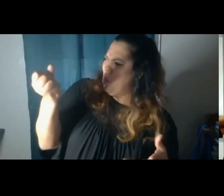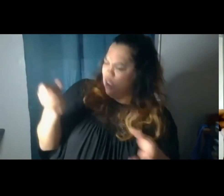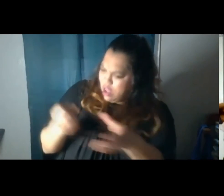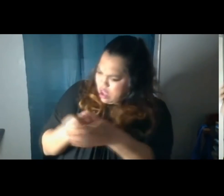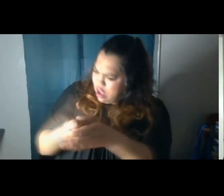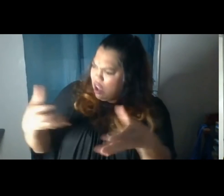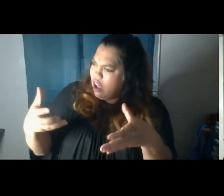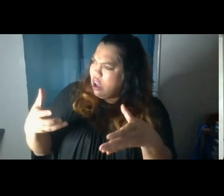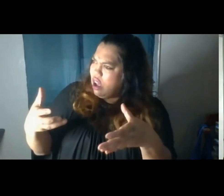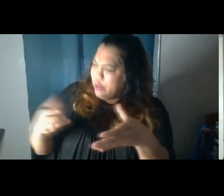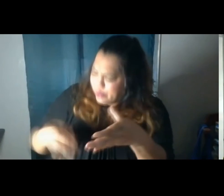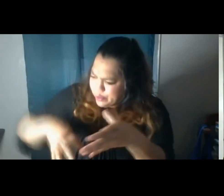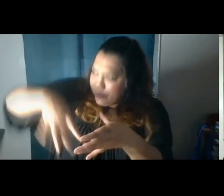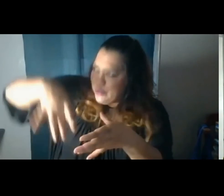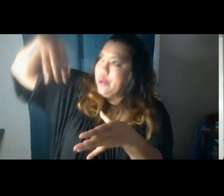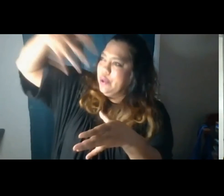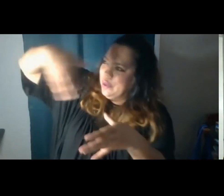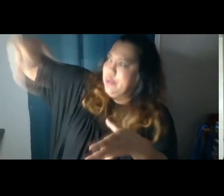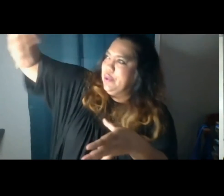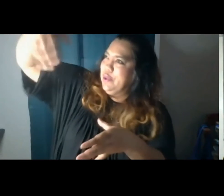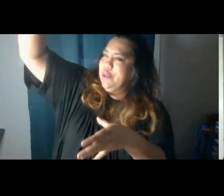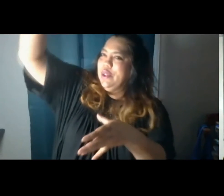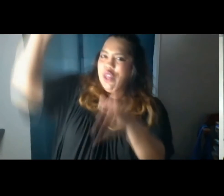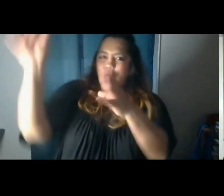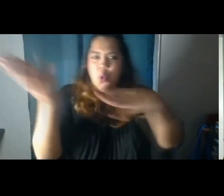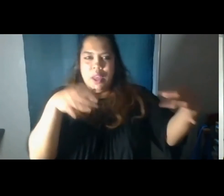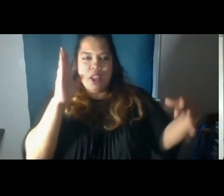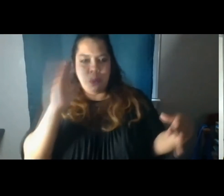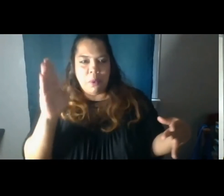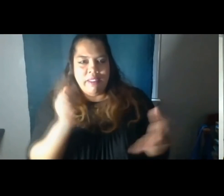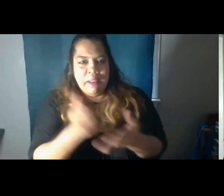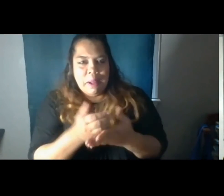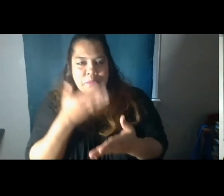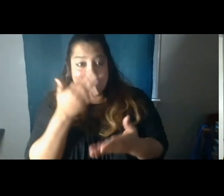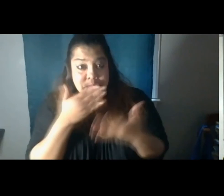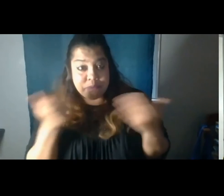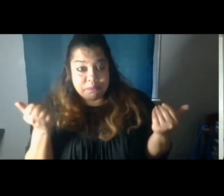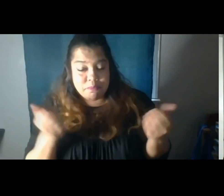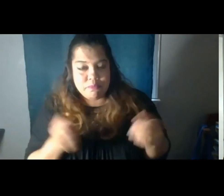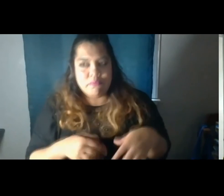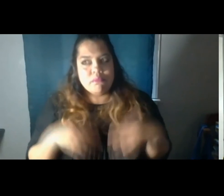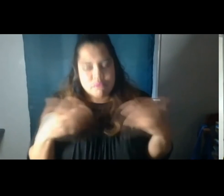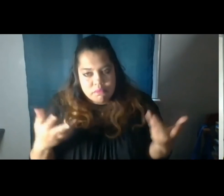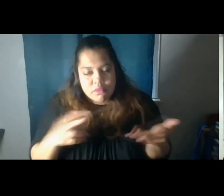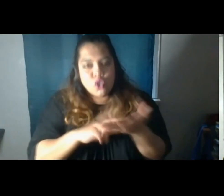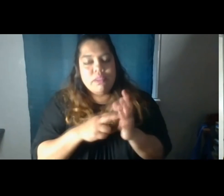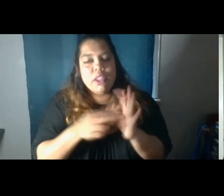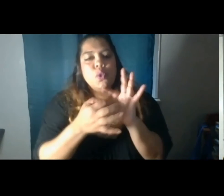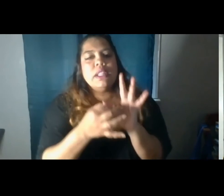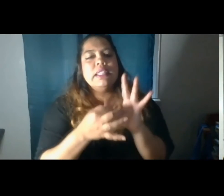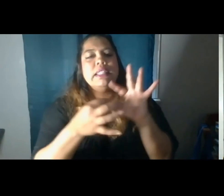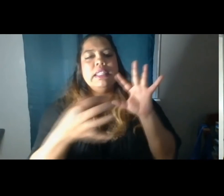it go. Release and surrender. But that means we have to be real